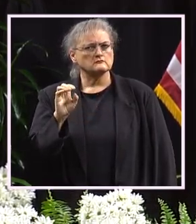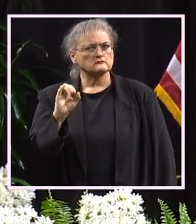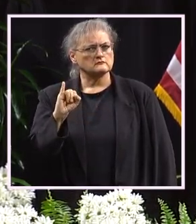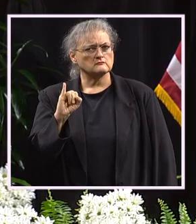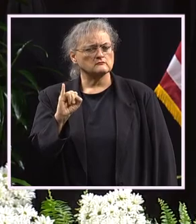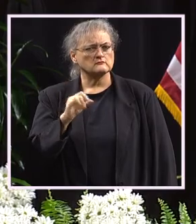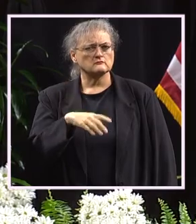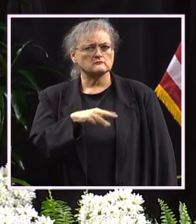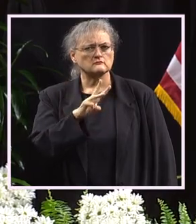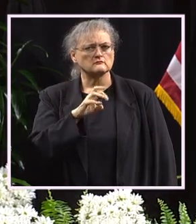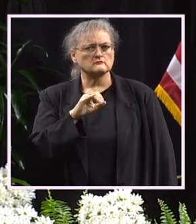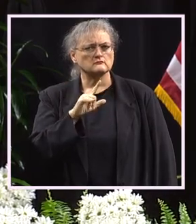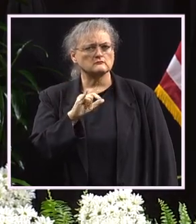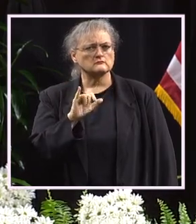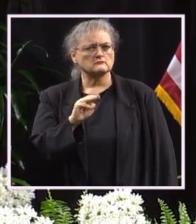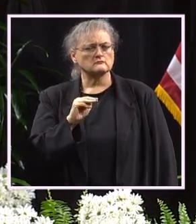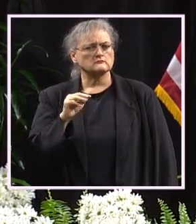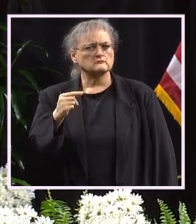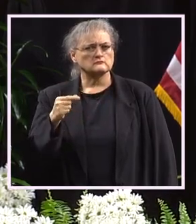William E. Gutierrez.